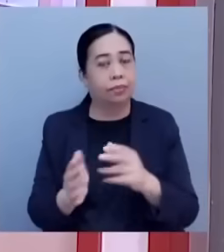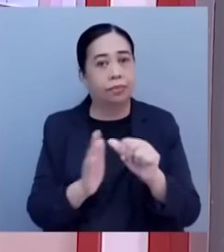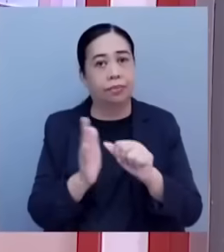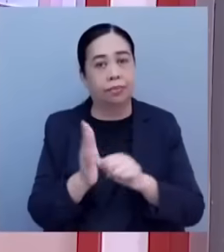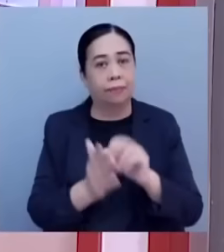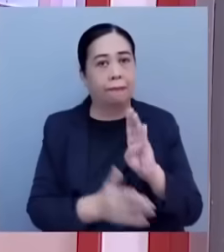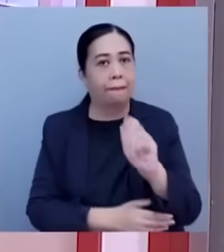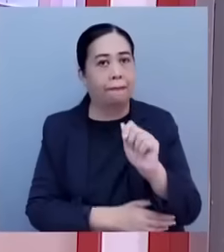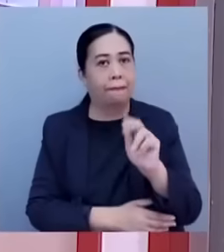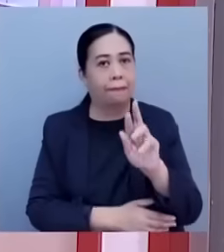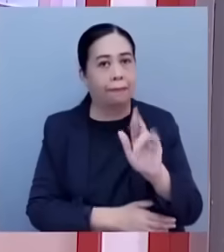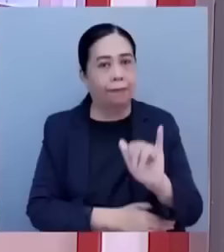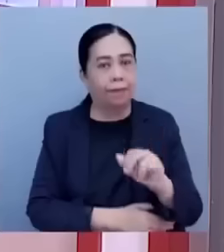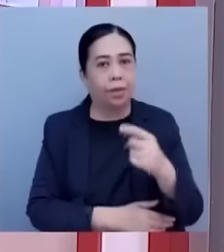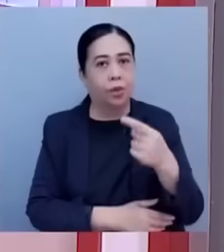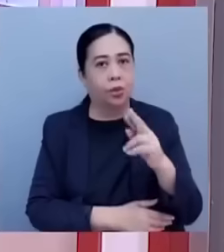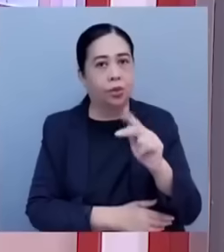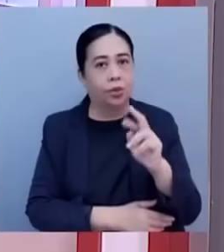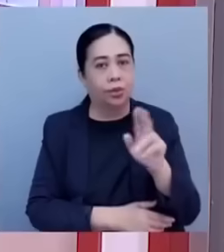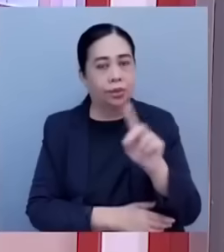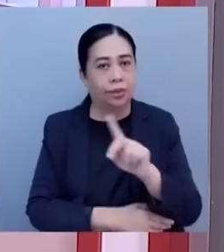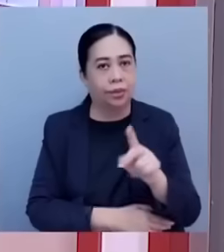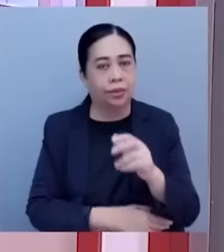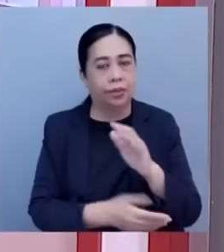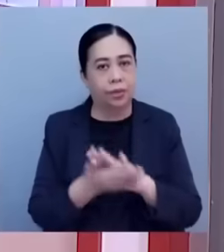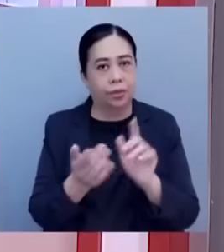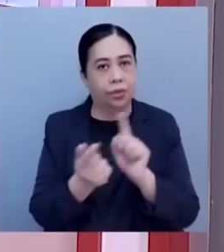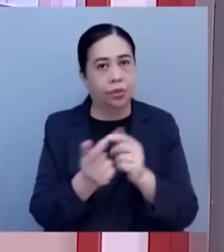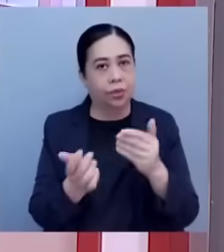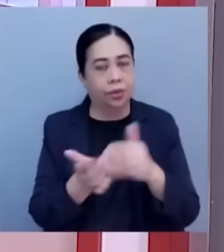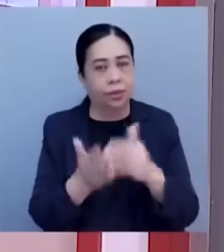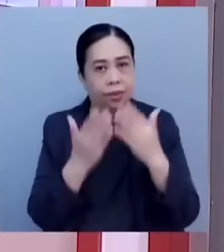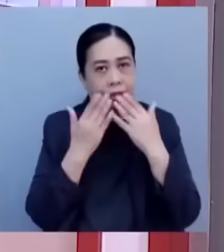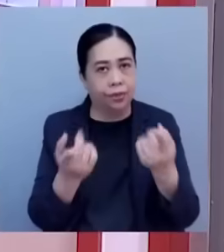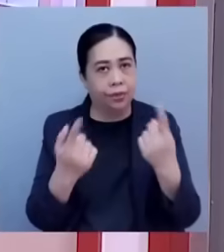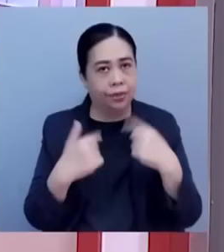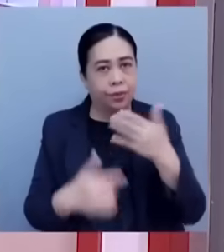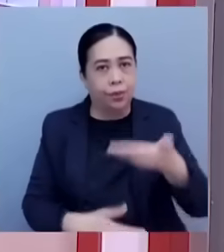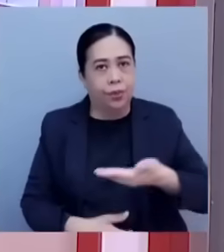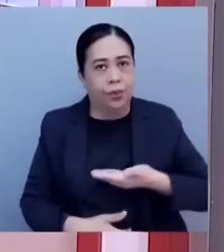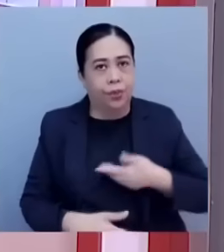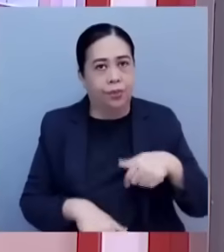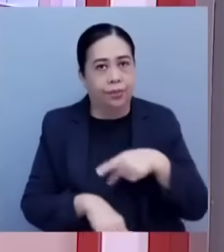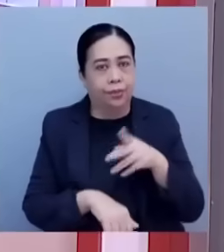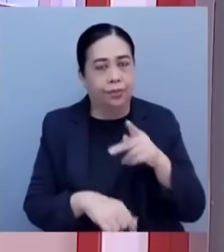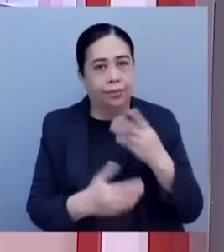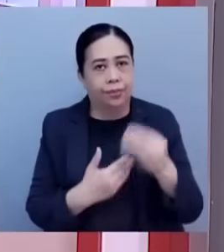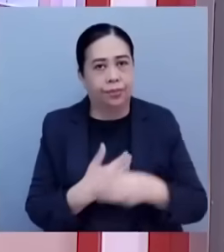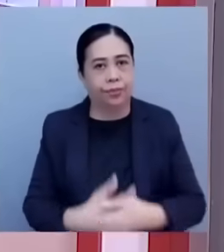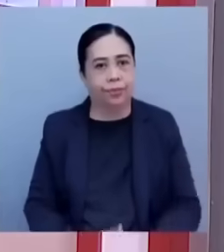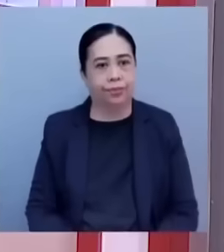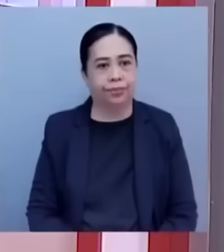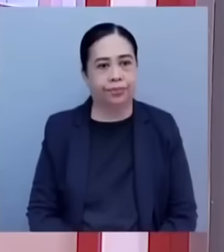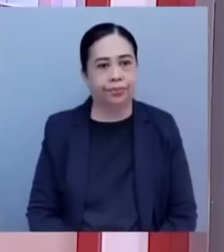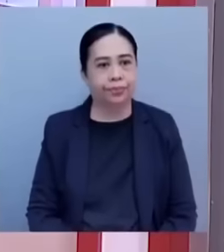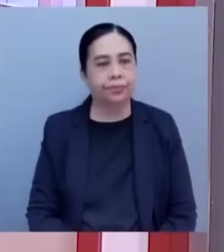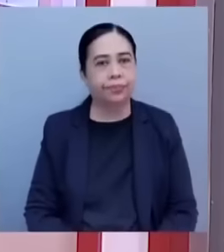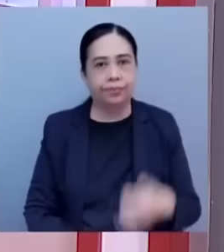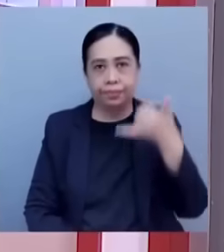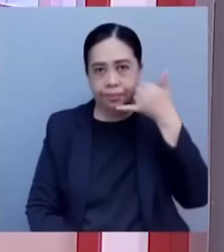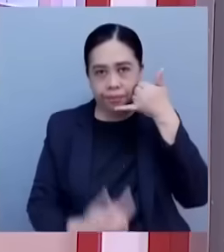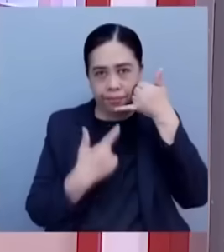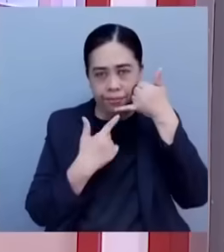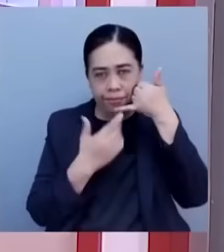Gutierrez. Attorney Gutierrez, nice to talk to you again. Thanks for joining us today. Welcome to the program. Thank you, Carmina, and